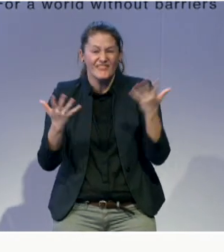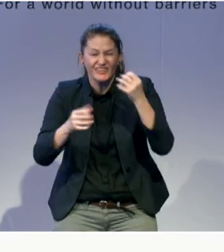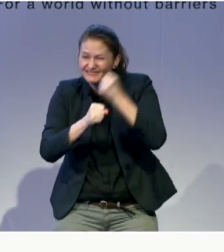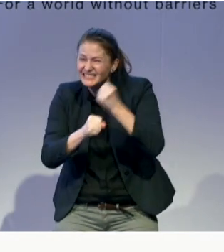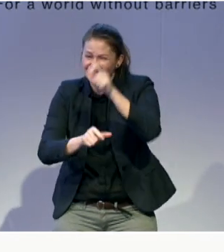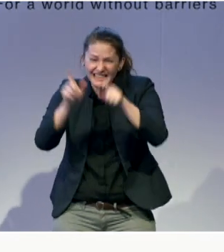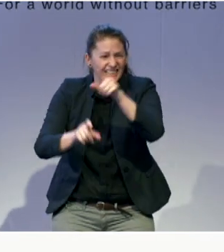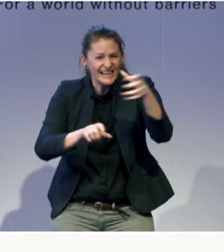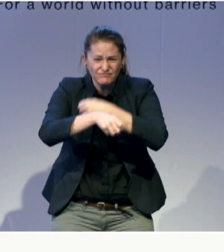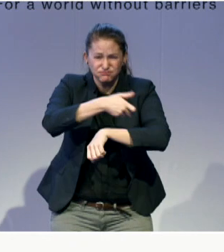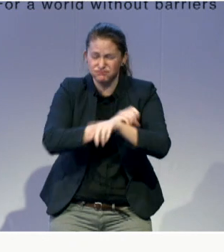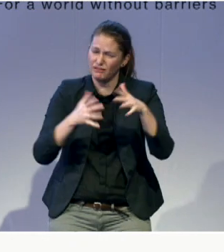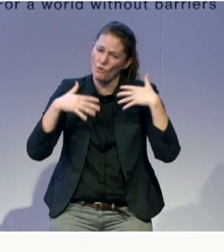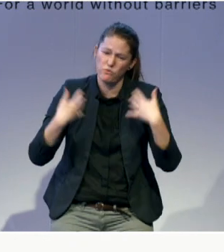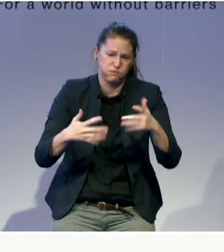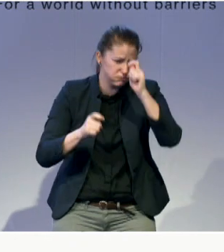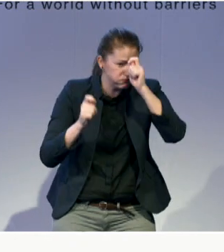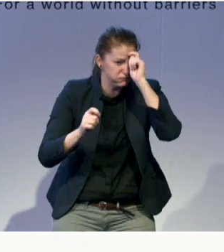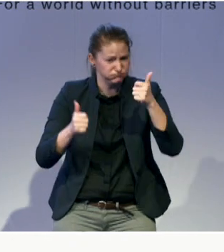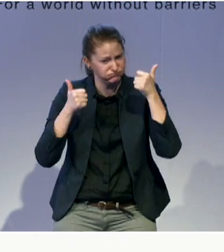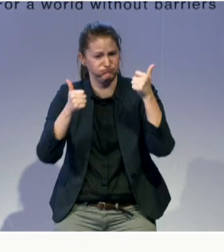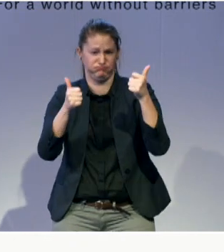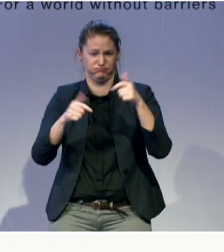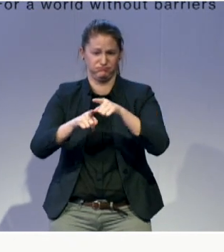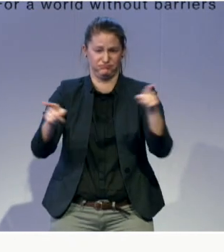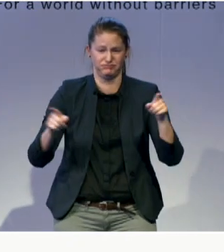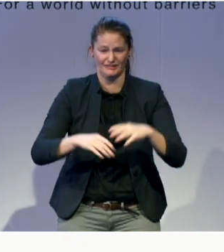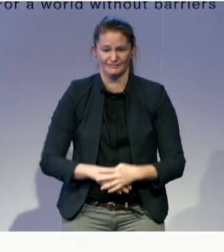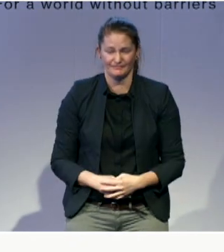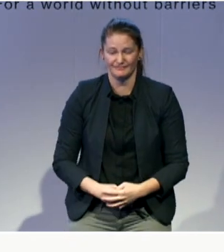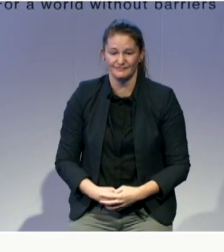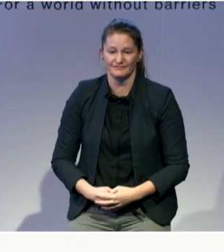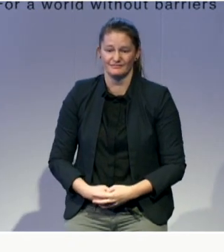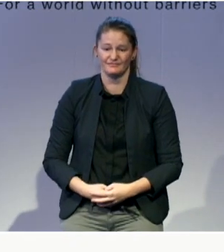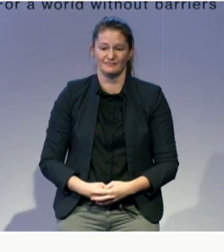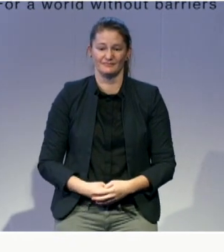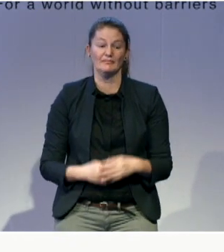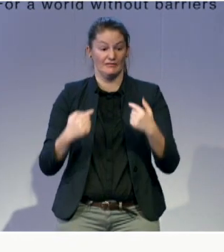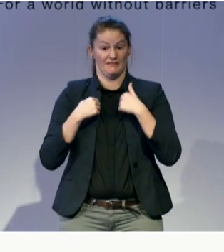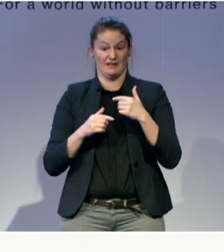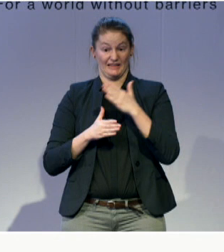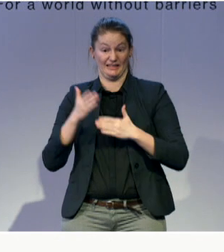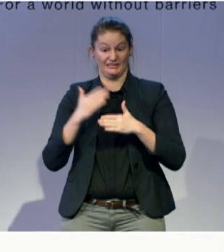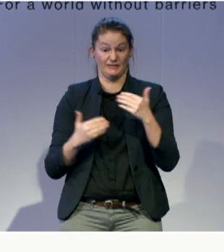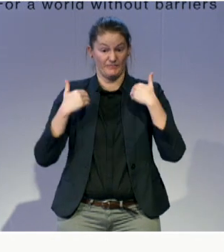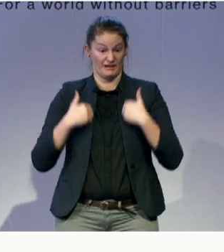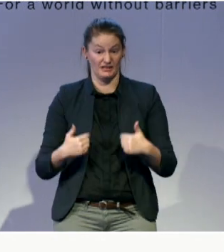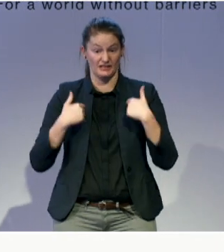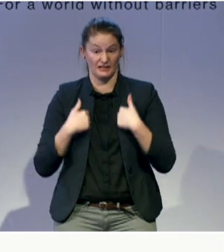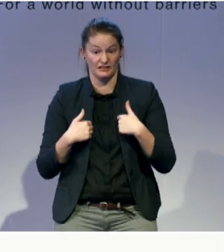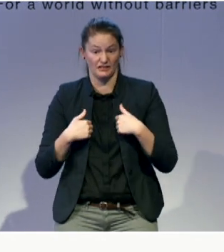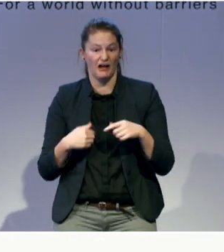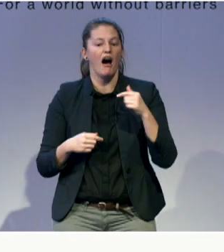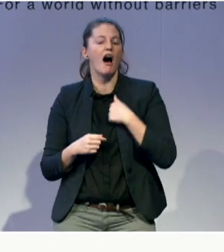all people. The fact that I have a disability itself doesn't inherently make me special.